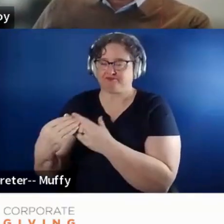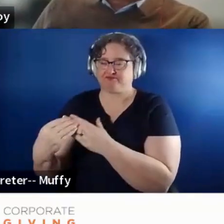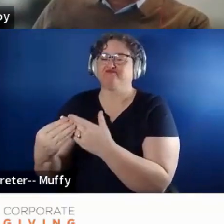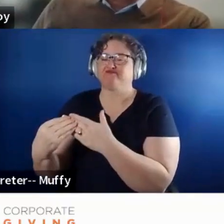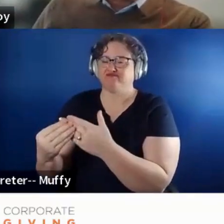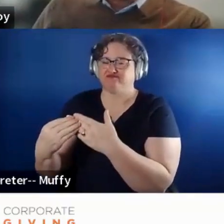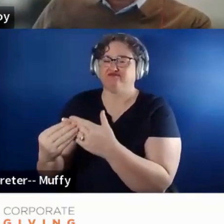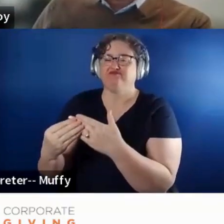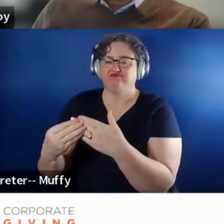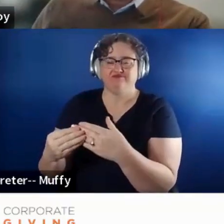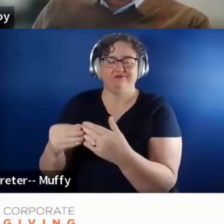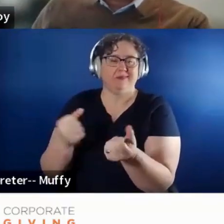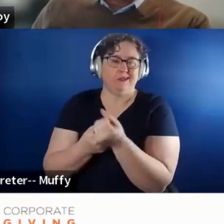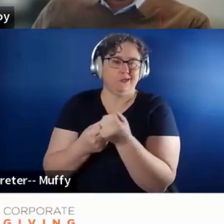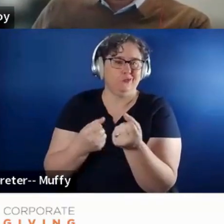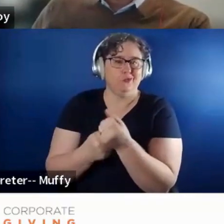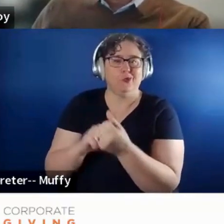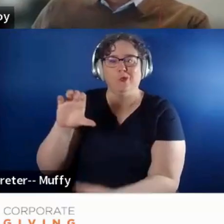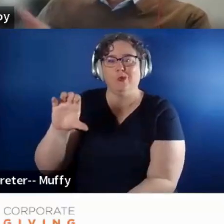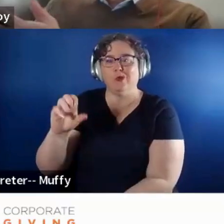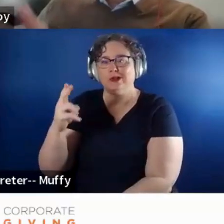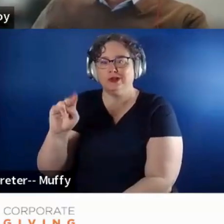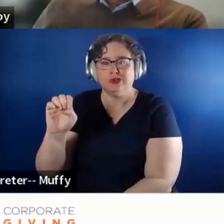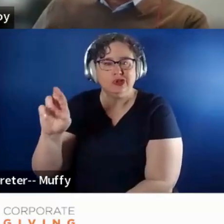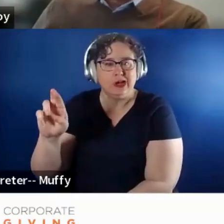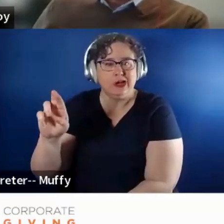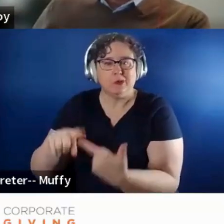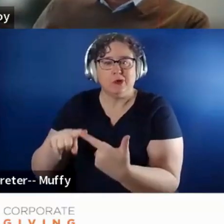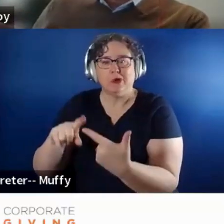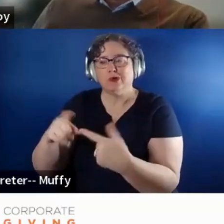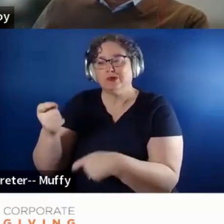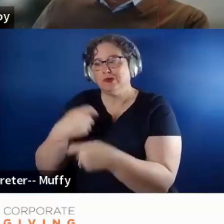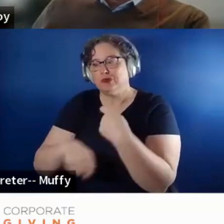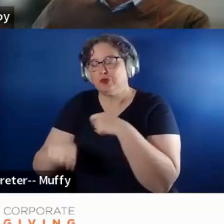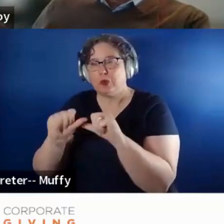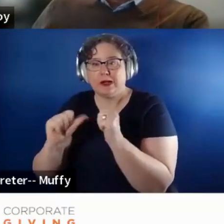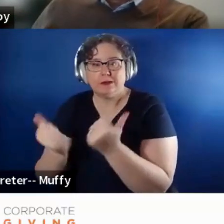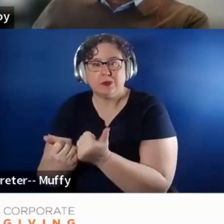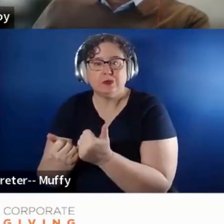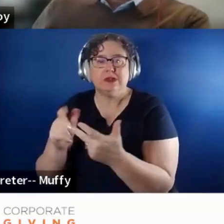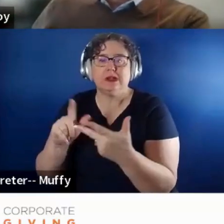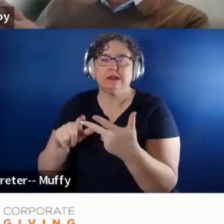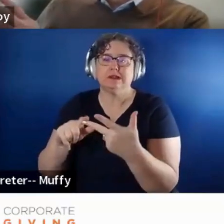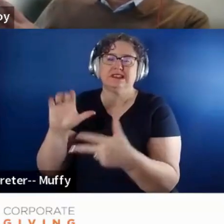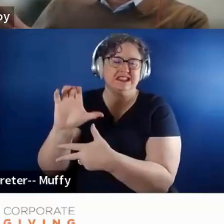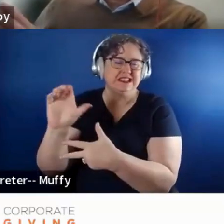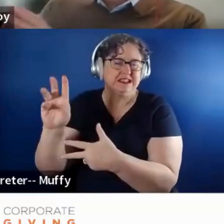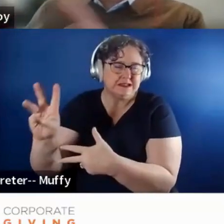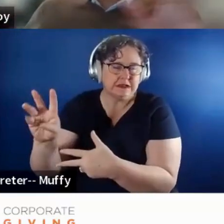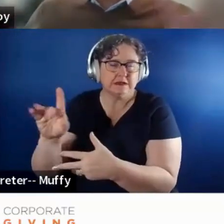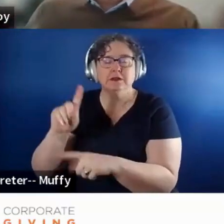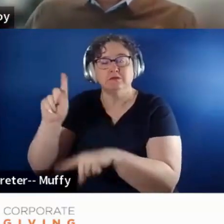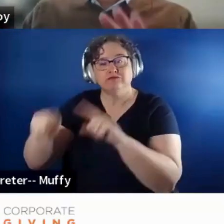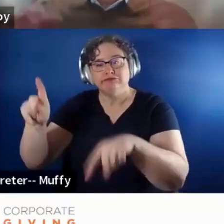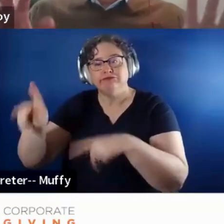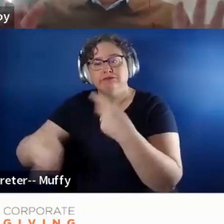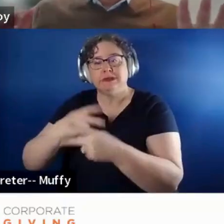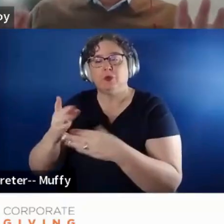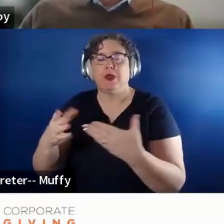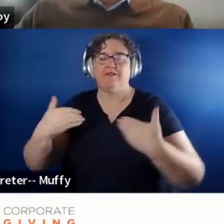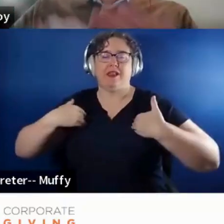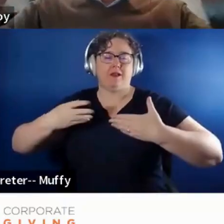we support chambers, if those are C6s, trade associations, again, those are different types of funds, but we have